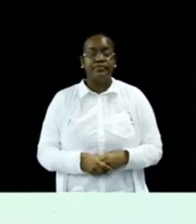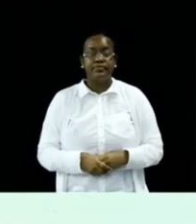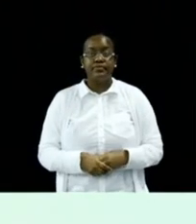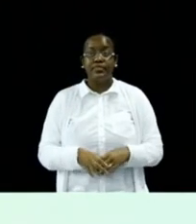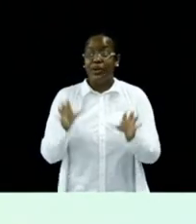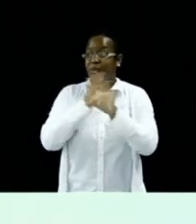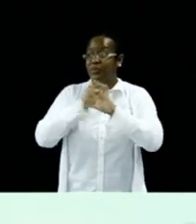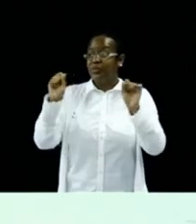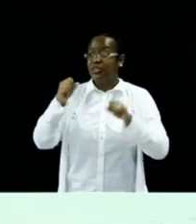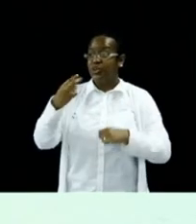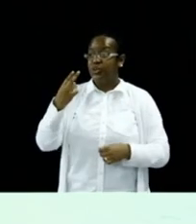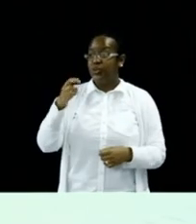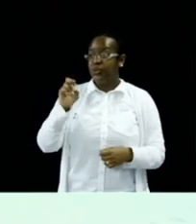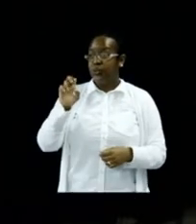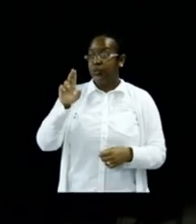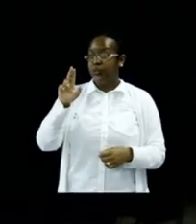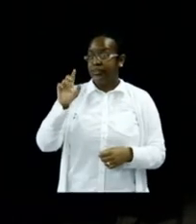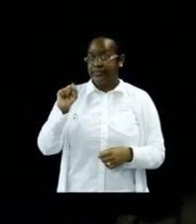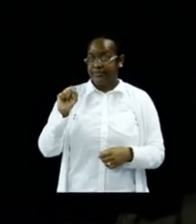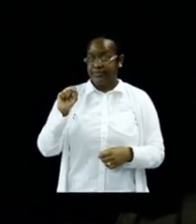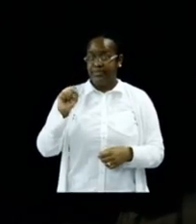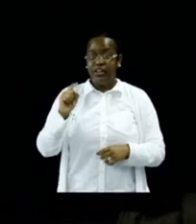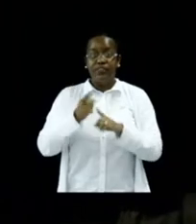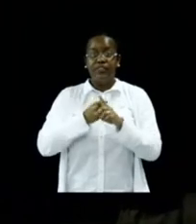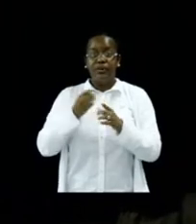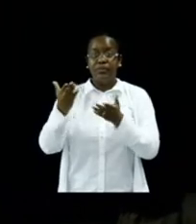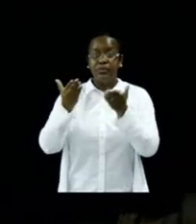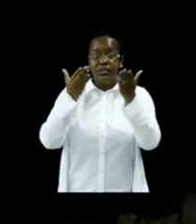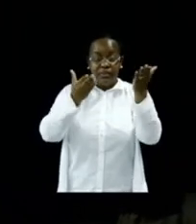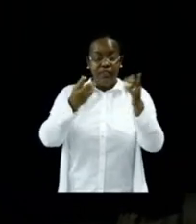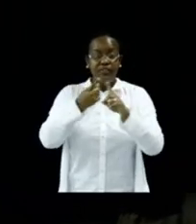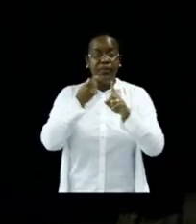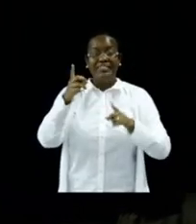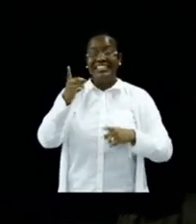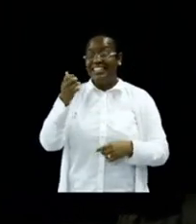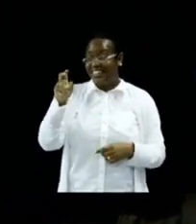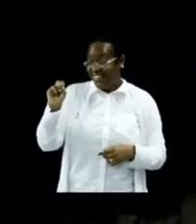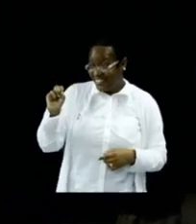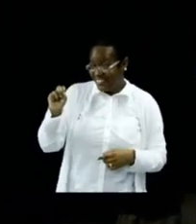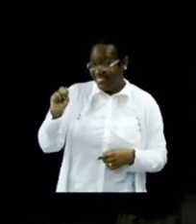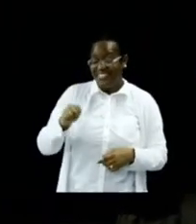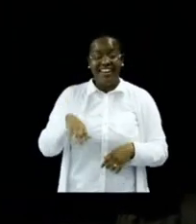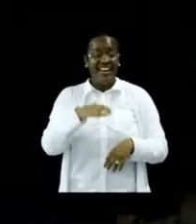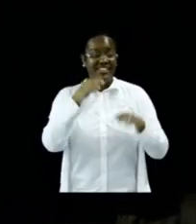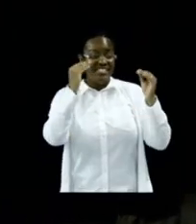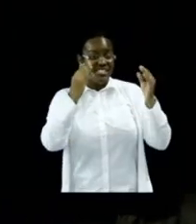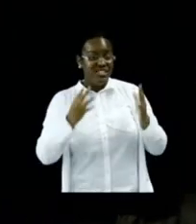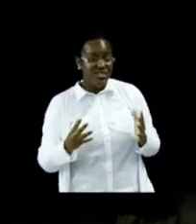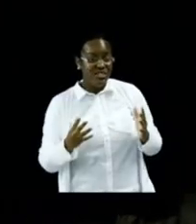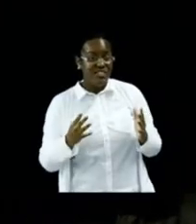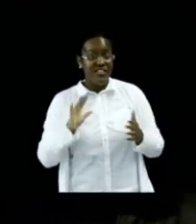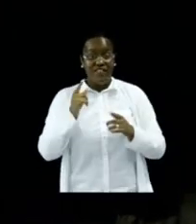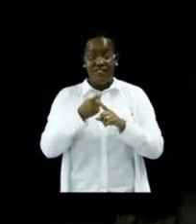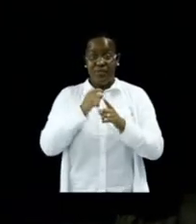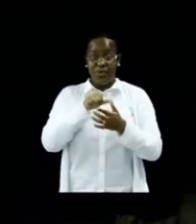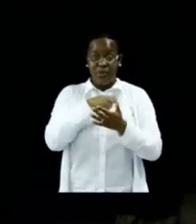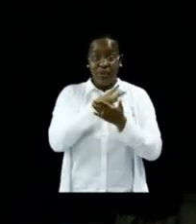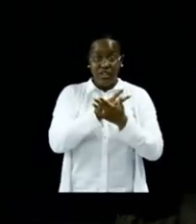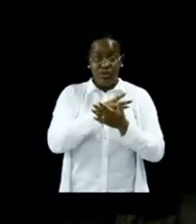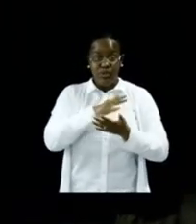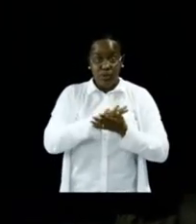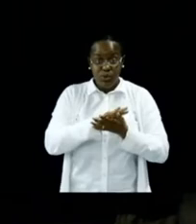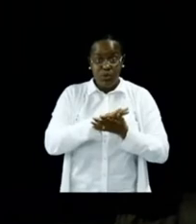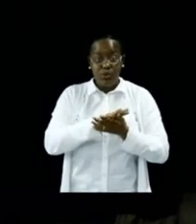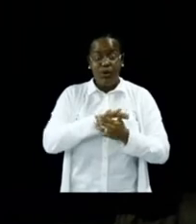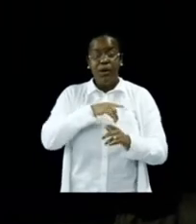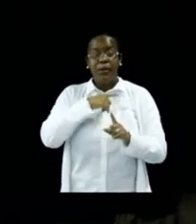President Hewitt, upon recommendation from the dean and faculty members of the graduate school and the Barbara Jordan